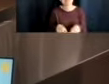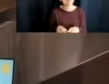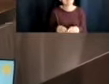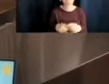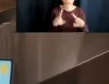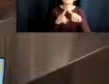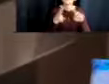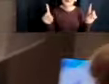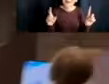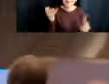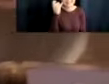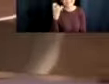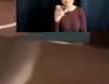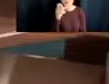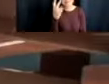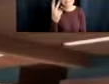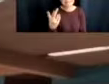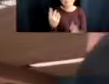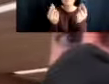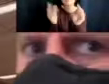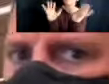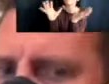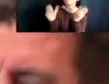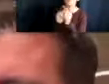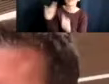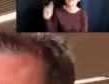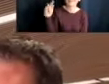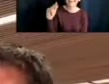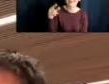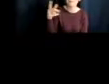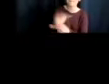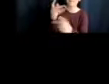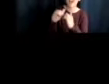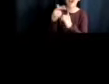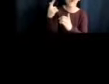come down. just talk to your airline and they figure out a way to get it to you later on. Got it.